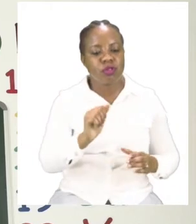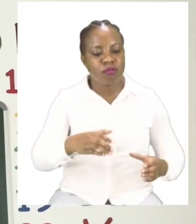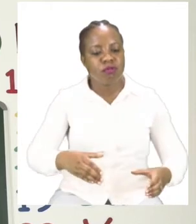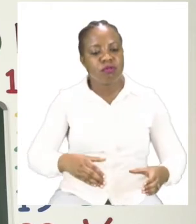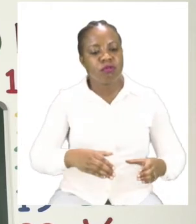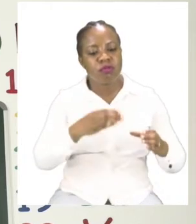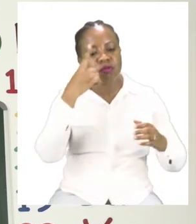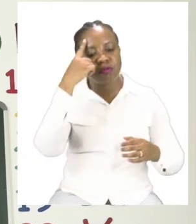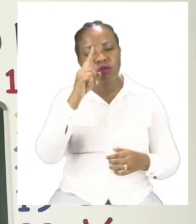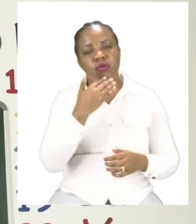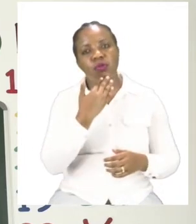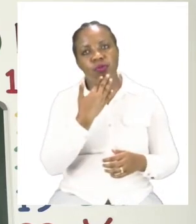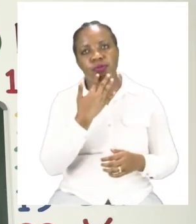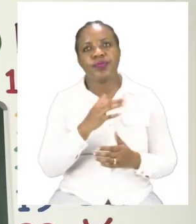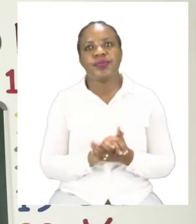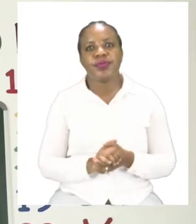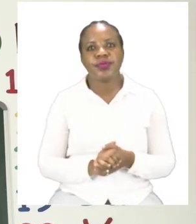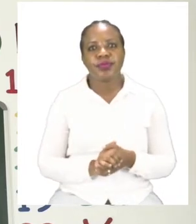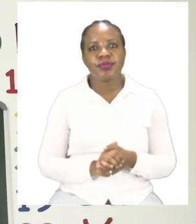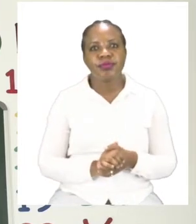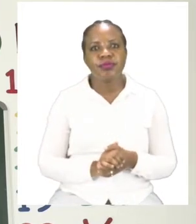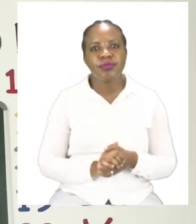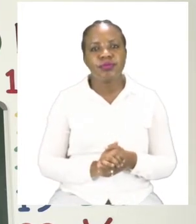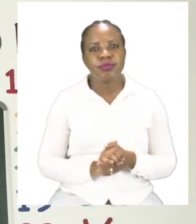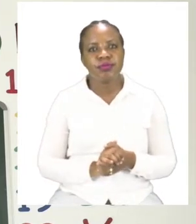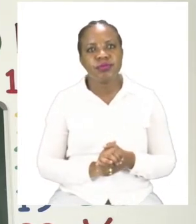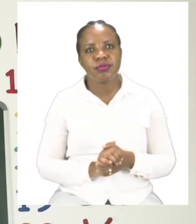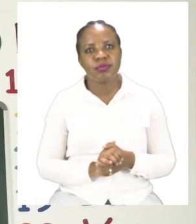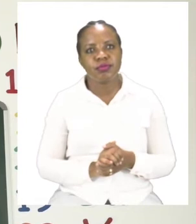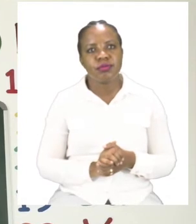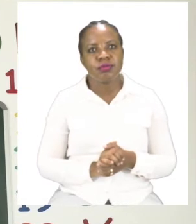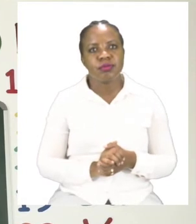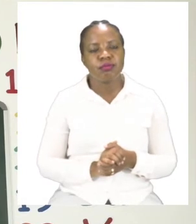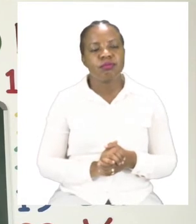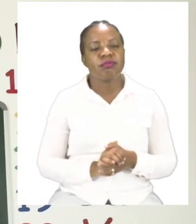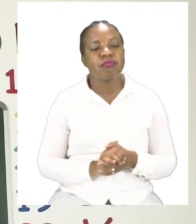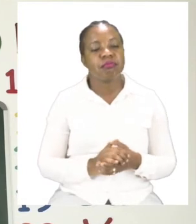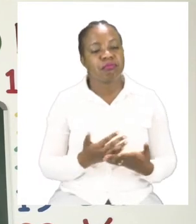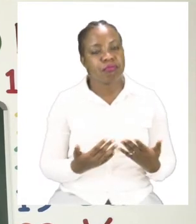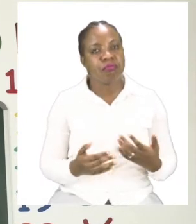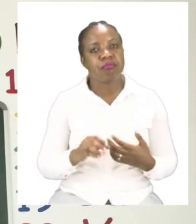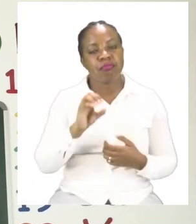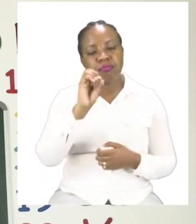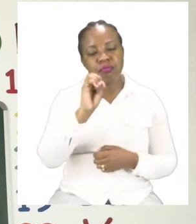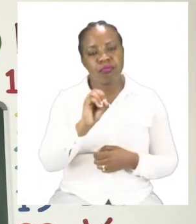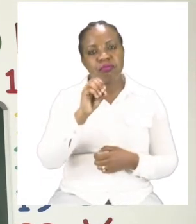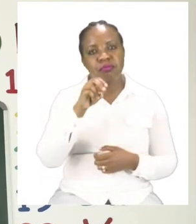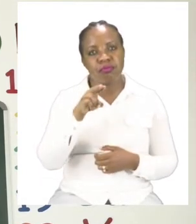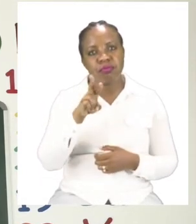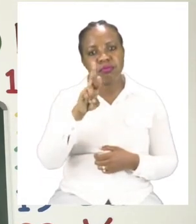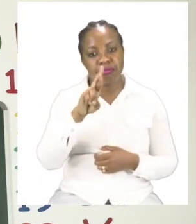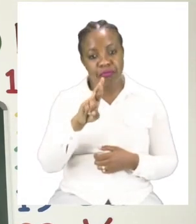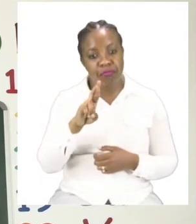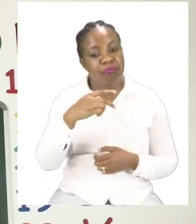belongs. Last but not least, if we want to show that it is for everyone, including